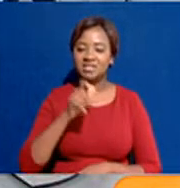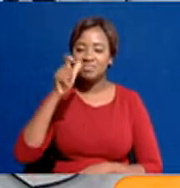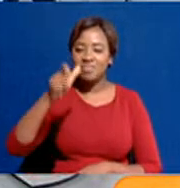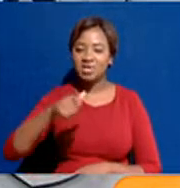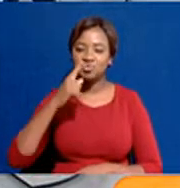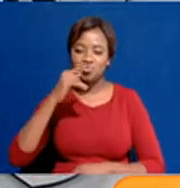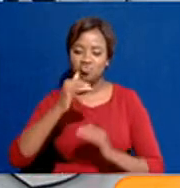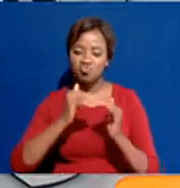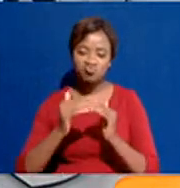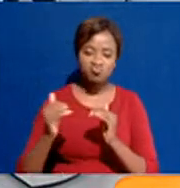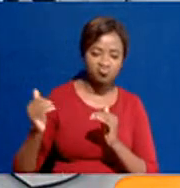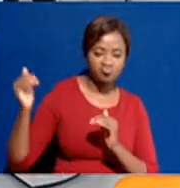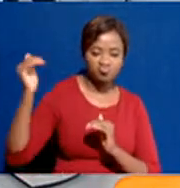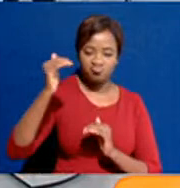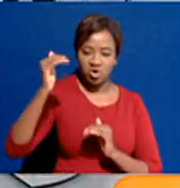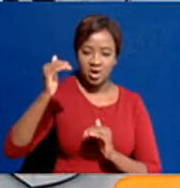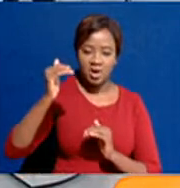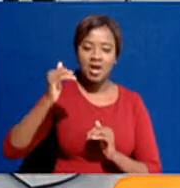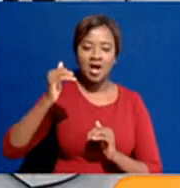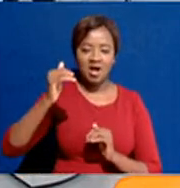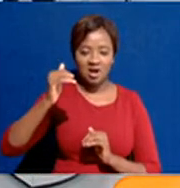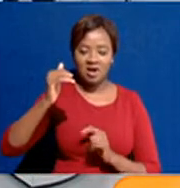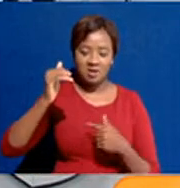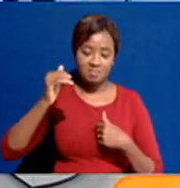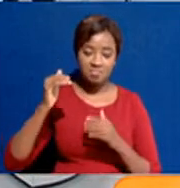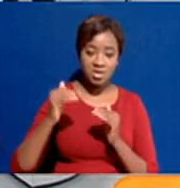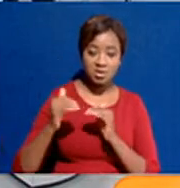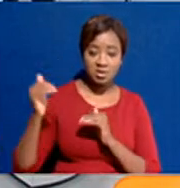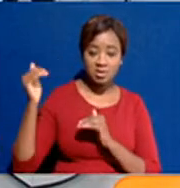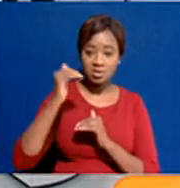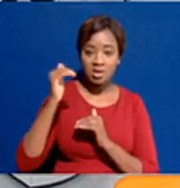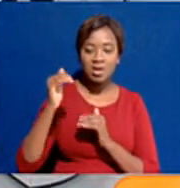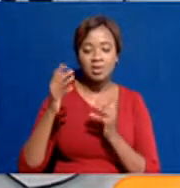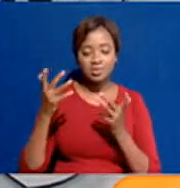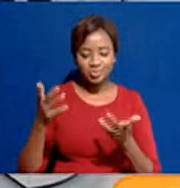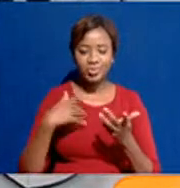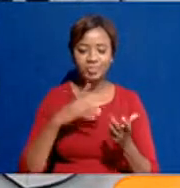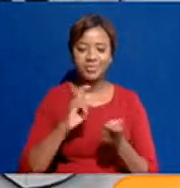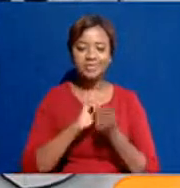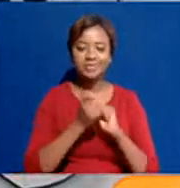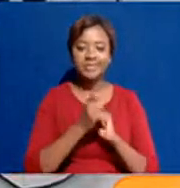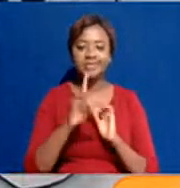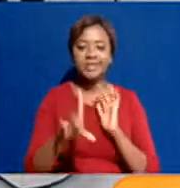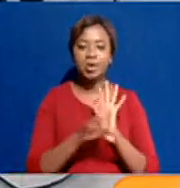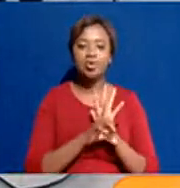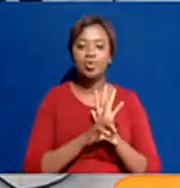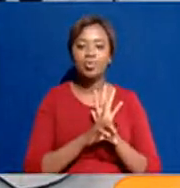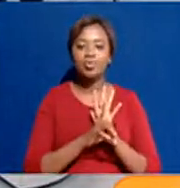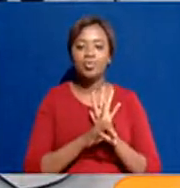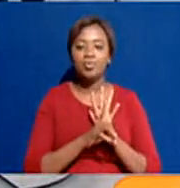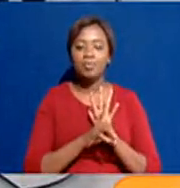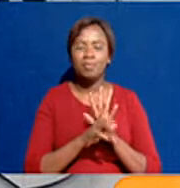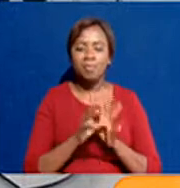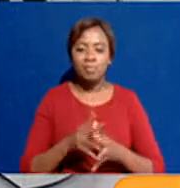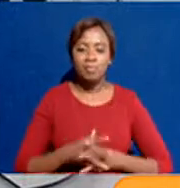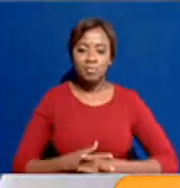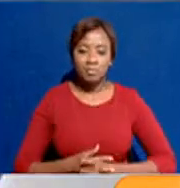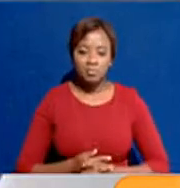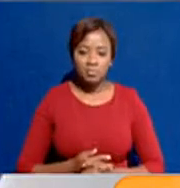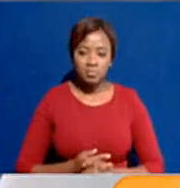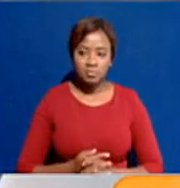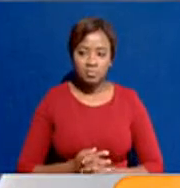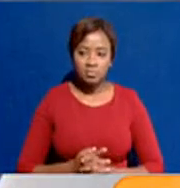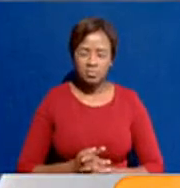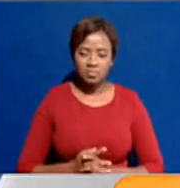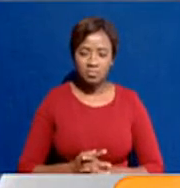numbers, be through an alliance or whatever. So in as much as we can quote the law, one of the things that has always